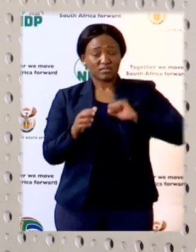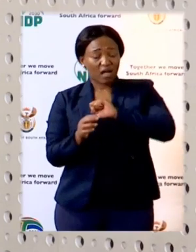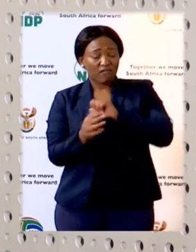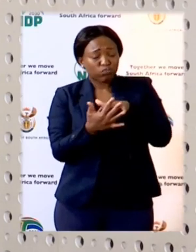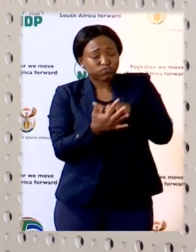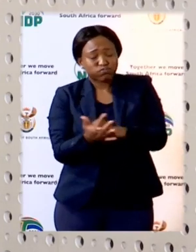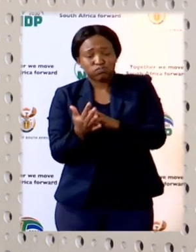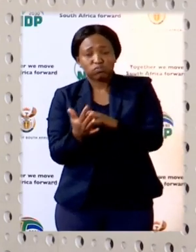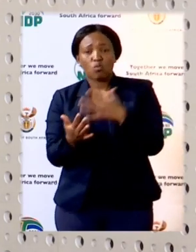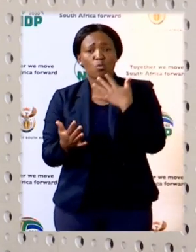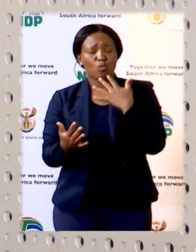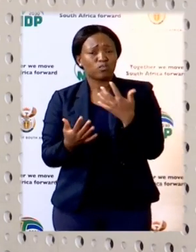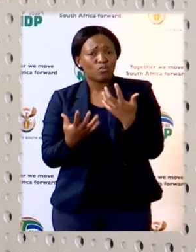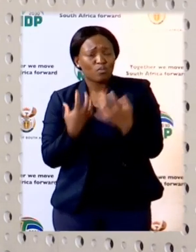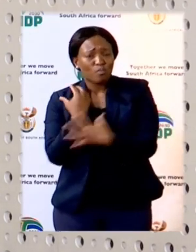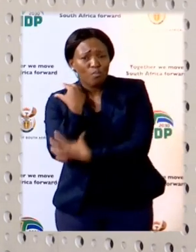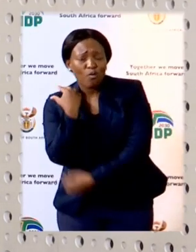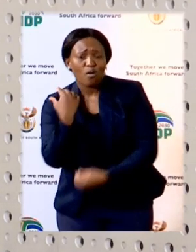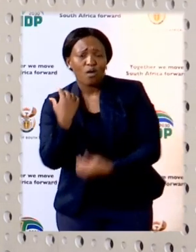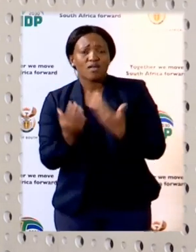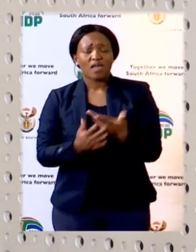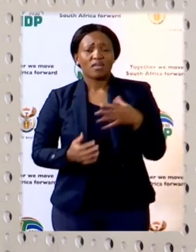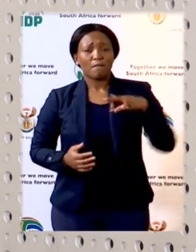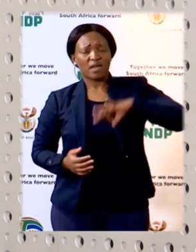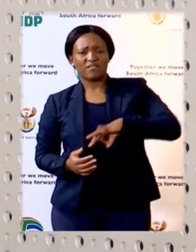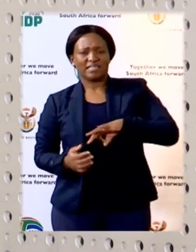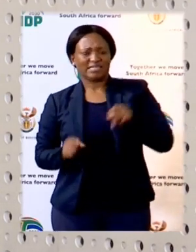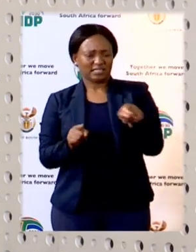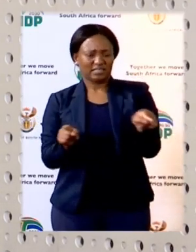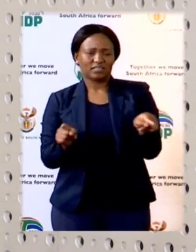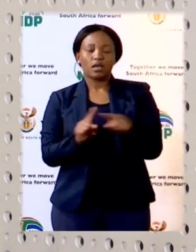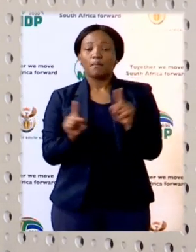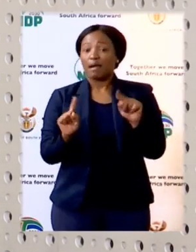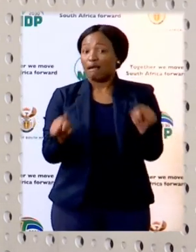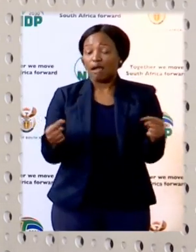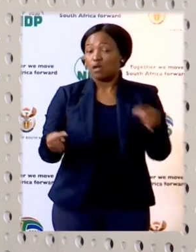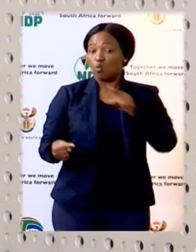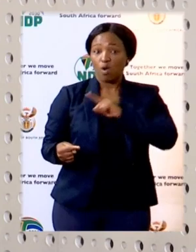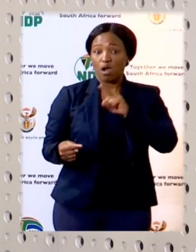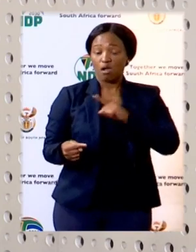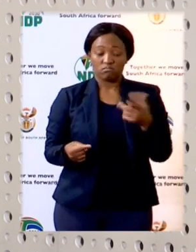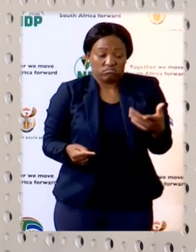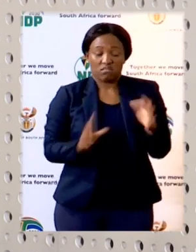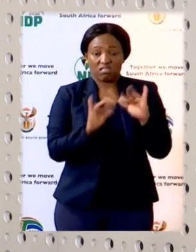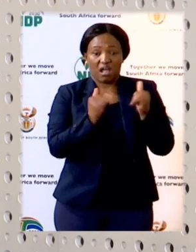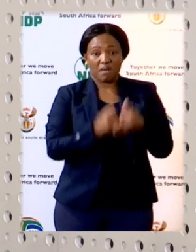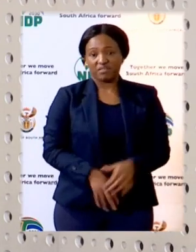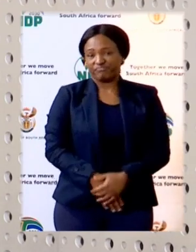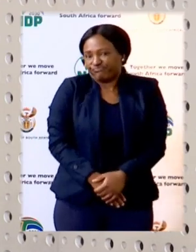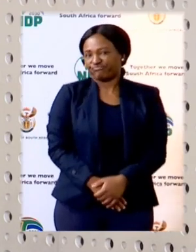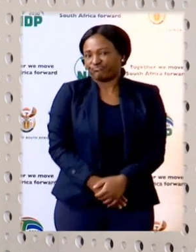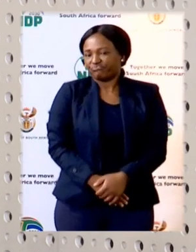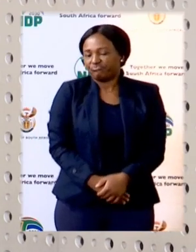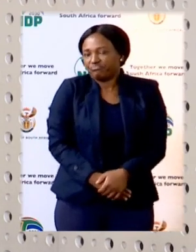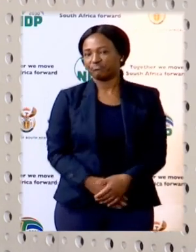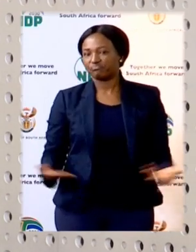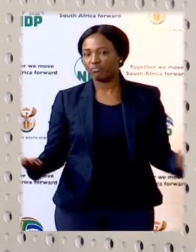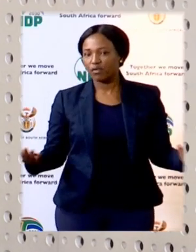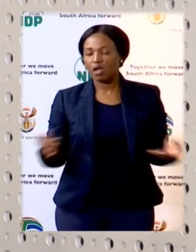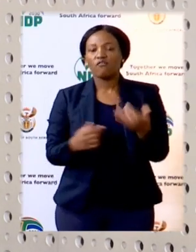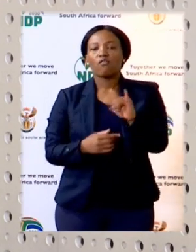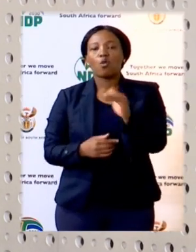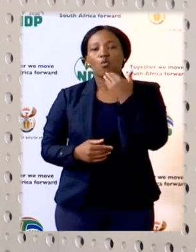workers who could benefit from this facility, but they can't, because employers are not taking advantage on behalf